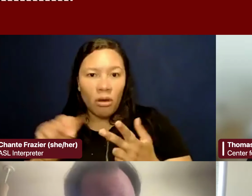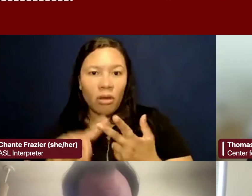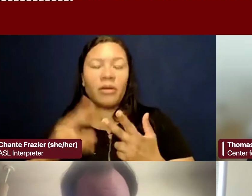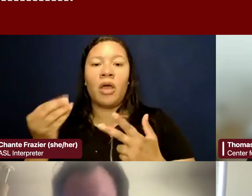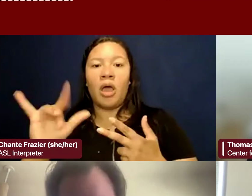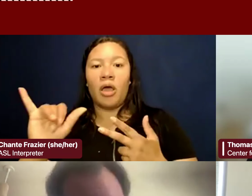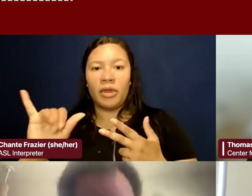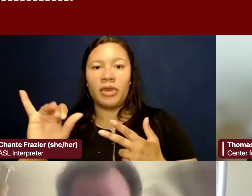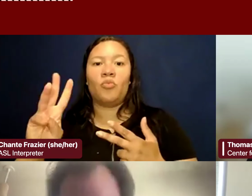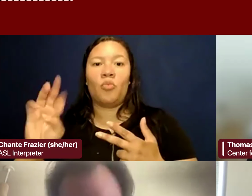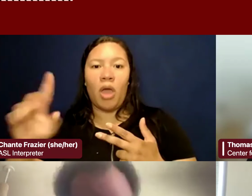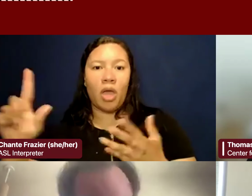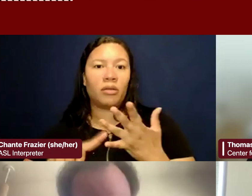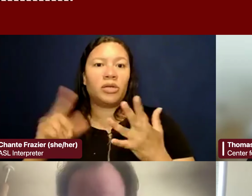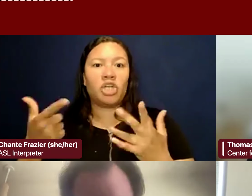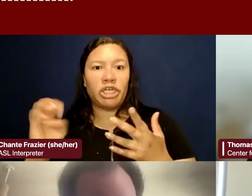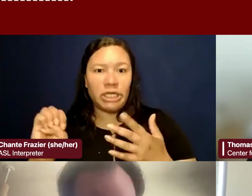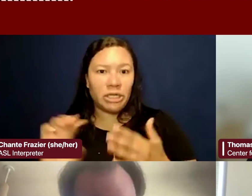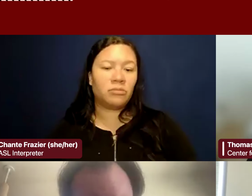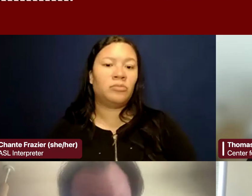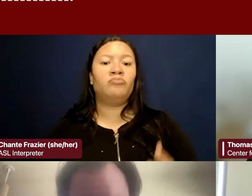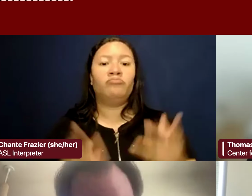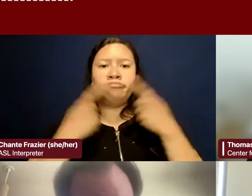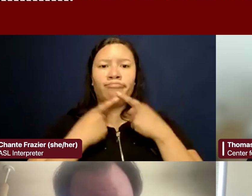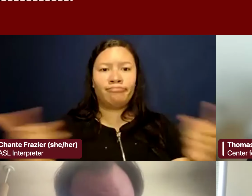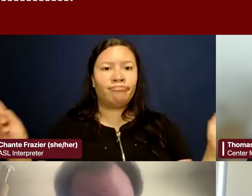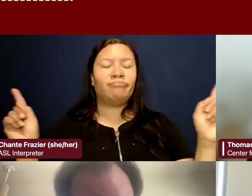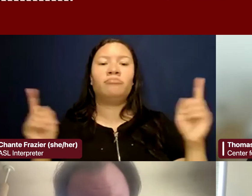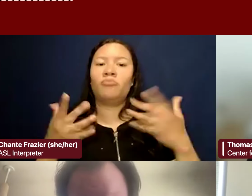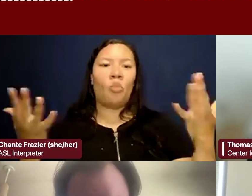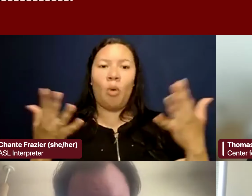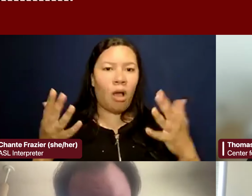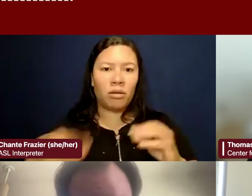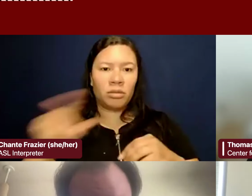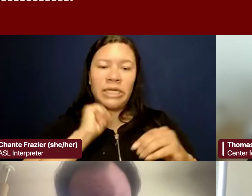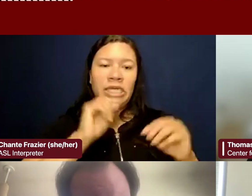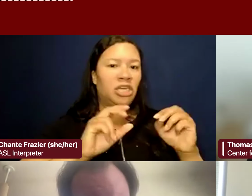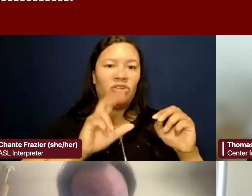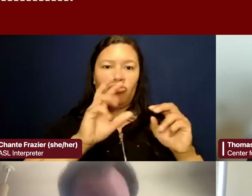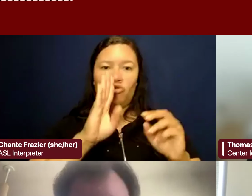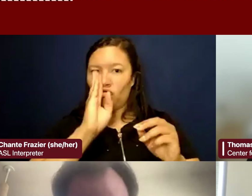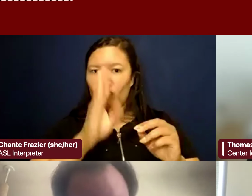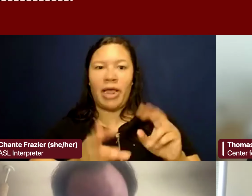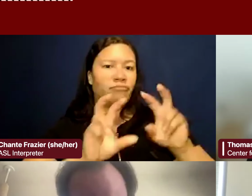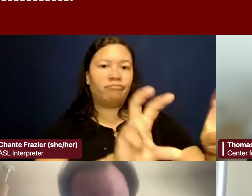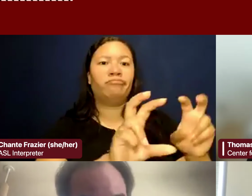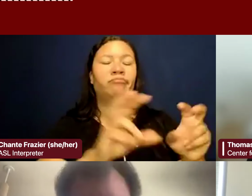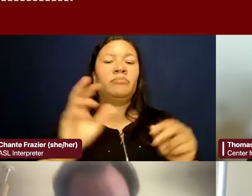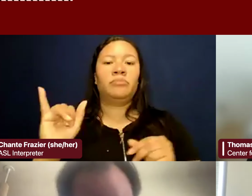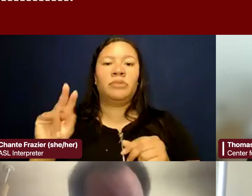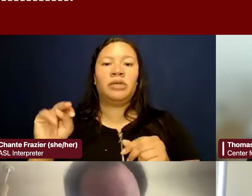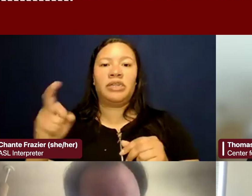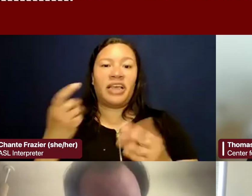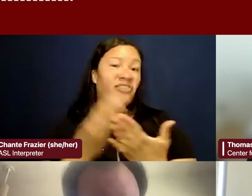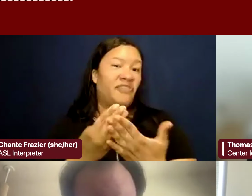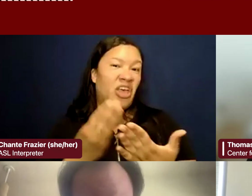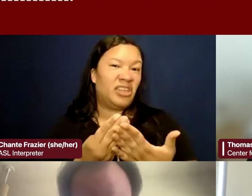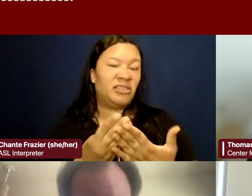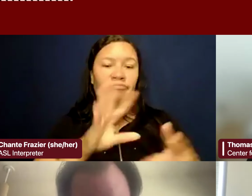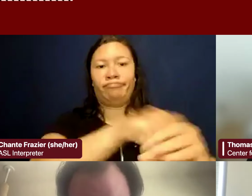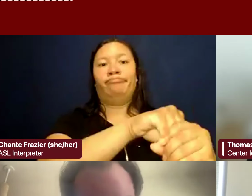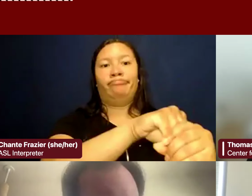of, you know, the many, many hidden and opaque indirect investments in index funds that are also you know, held up in